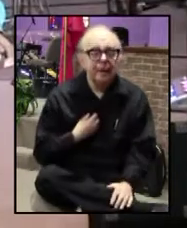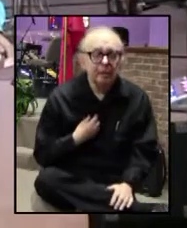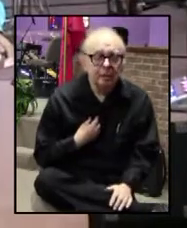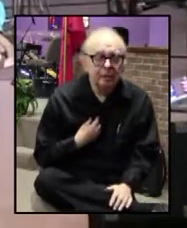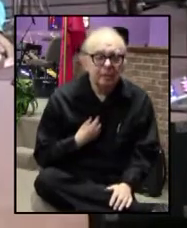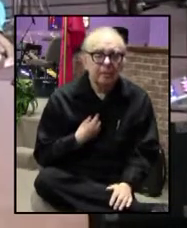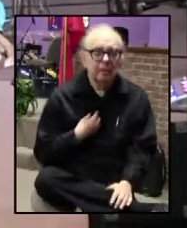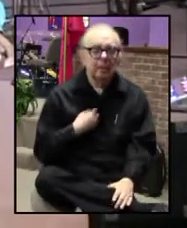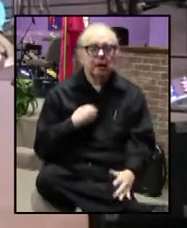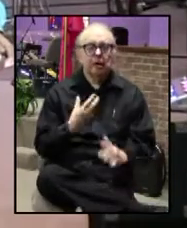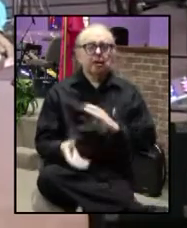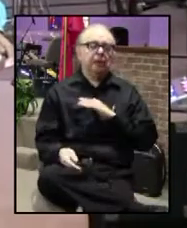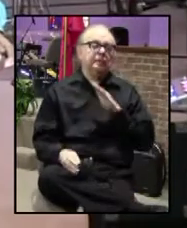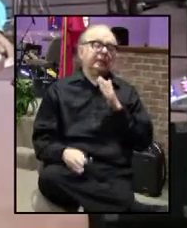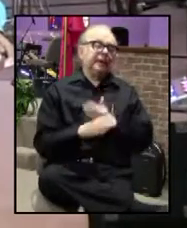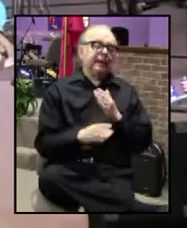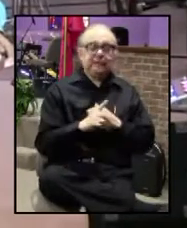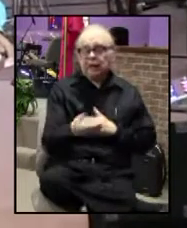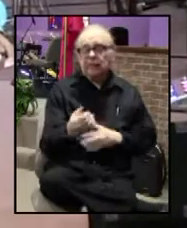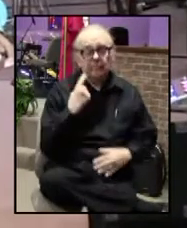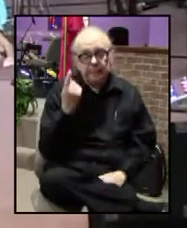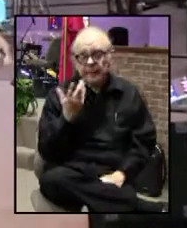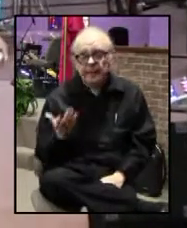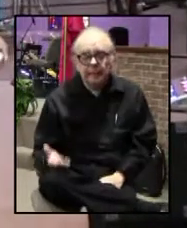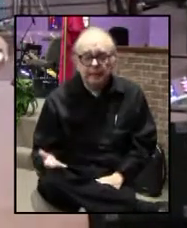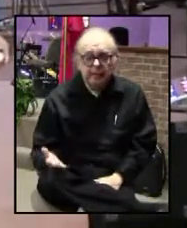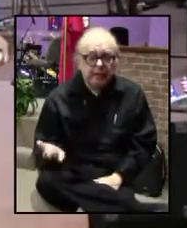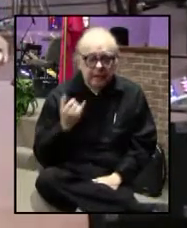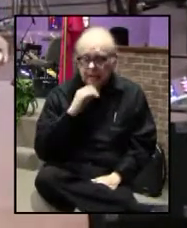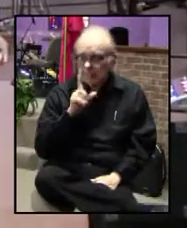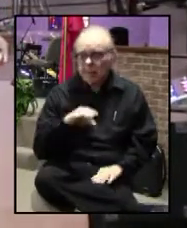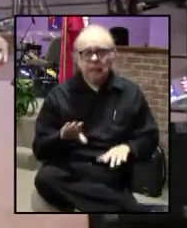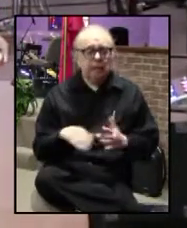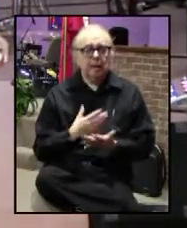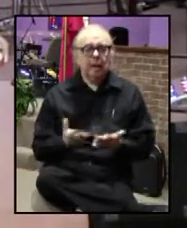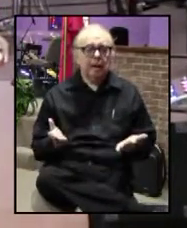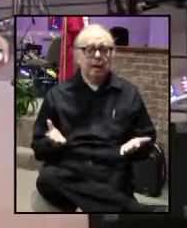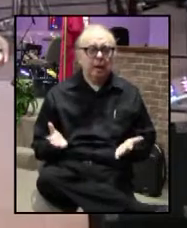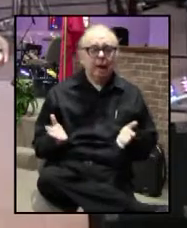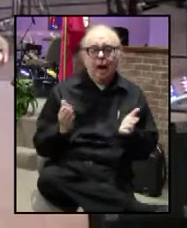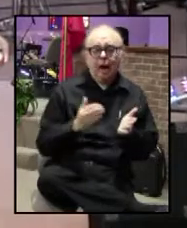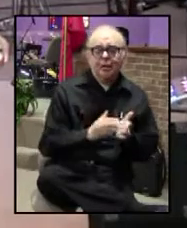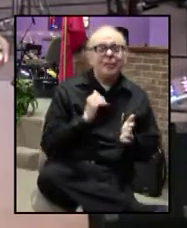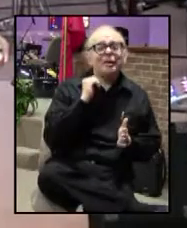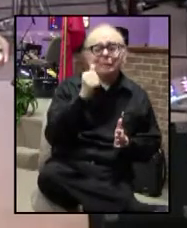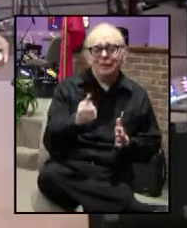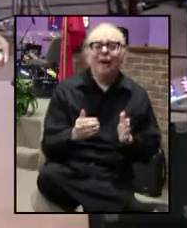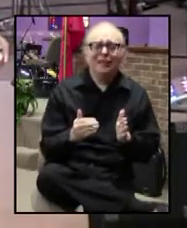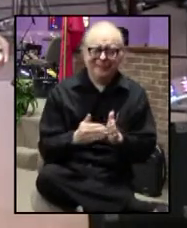And then you go out of there kicking yourself thinking, if that's all I have to do, I'll be back in there tomorrow.